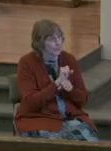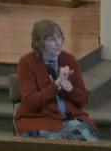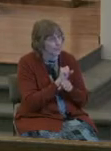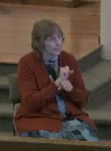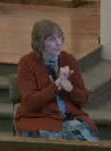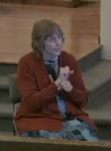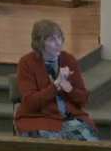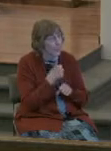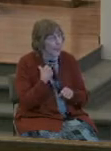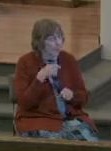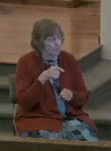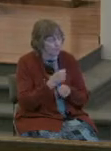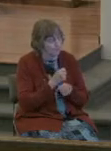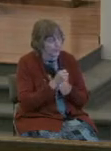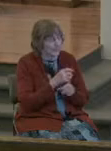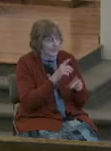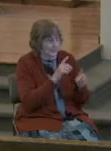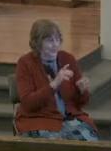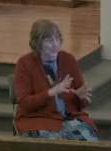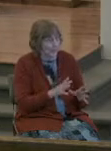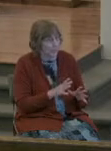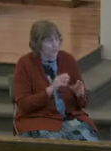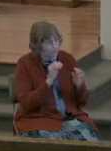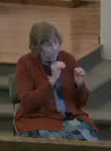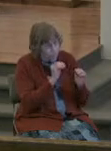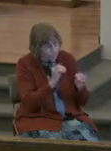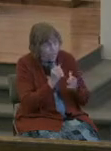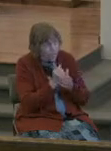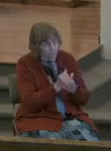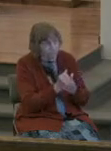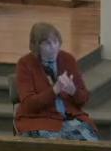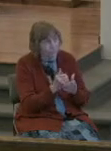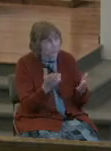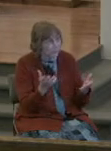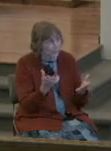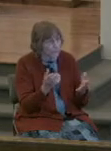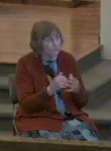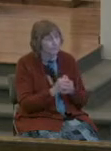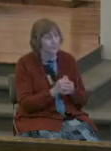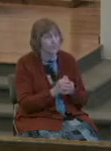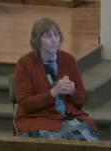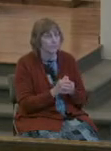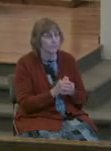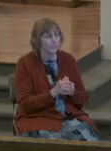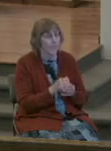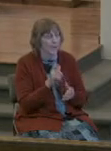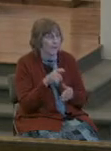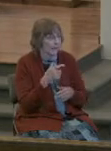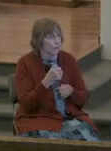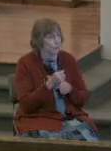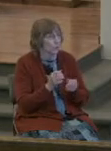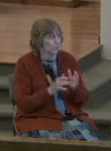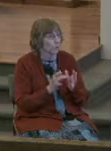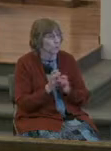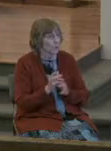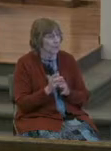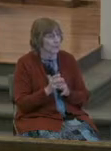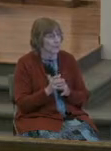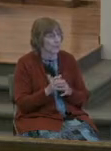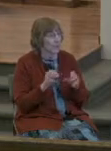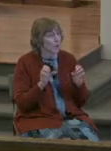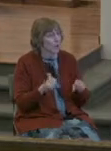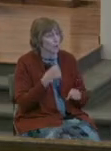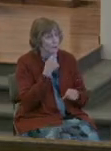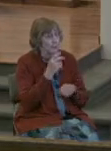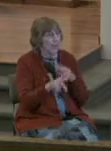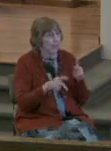making disciples. And the first step of making a disciple is what? They have to trust Jesus. You can tell people